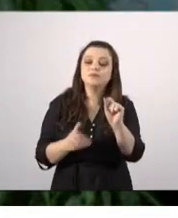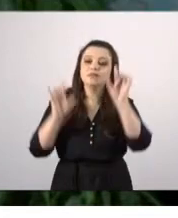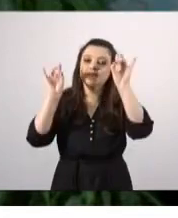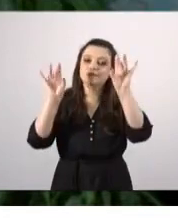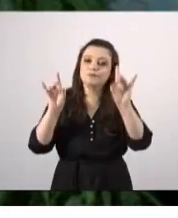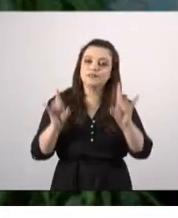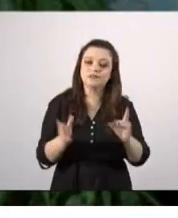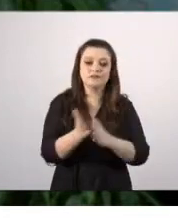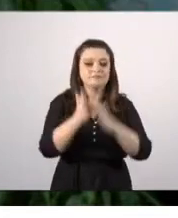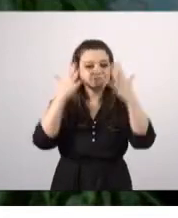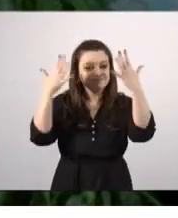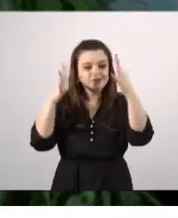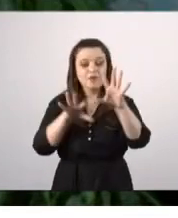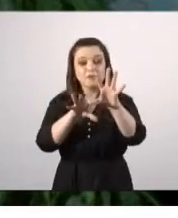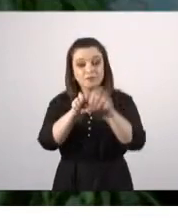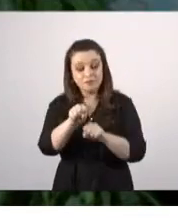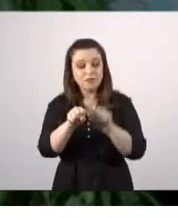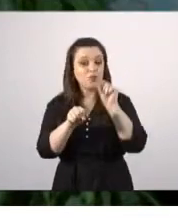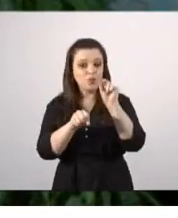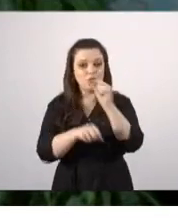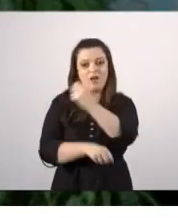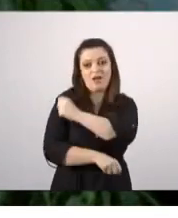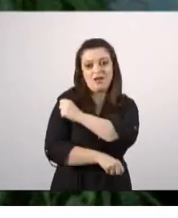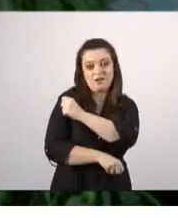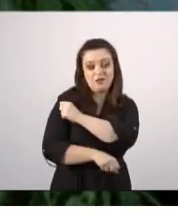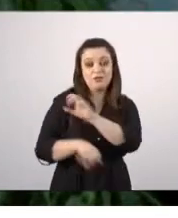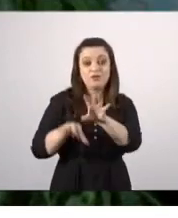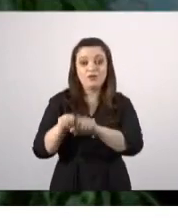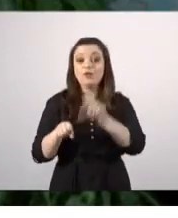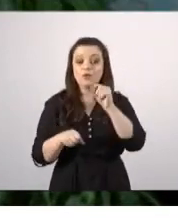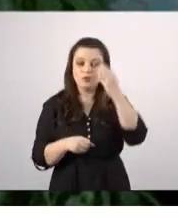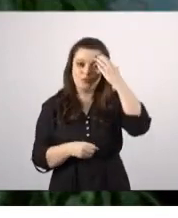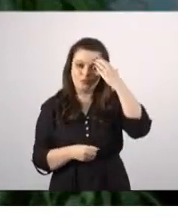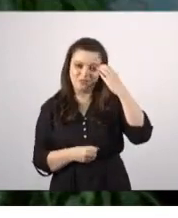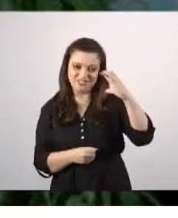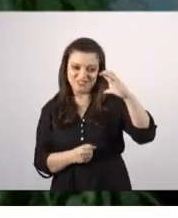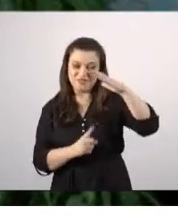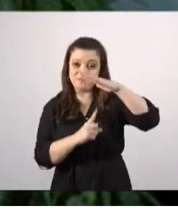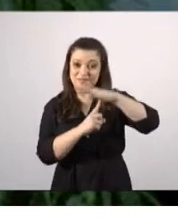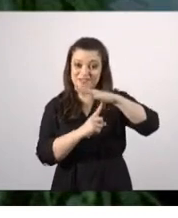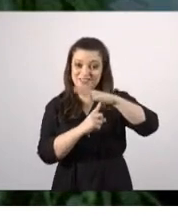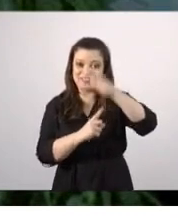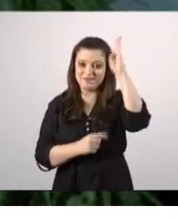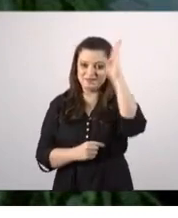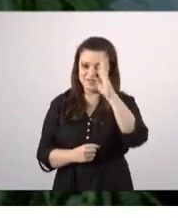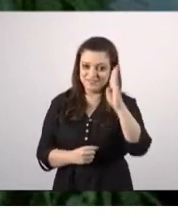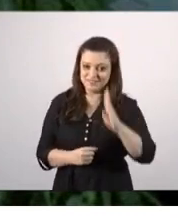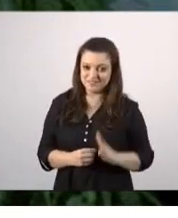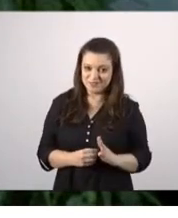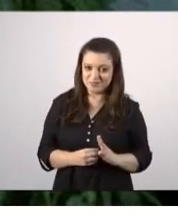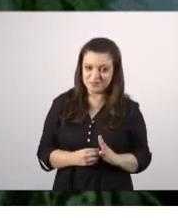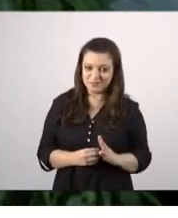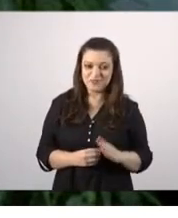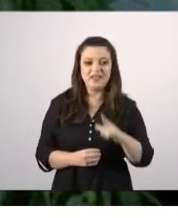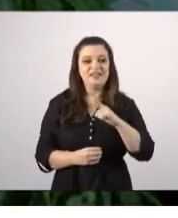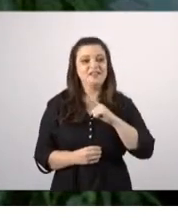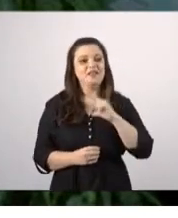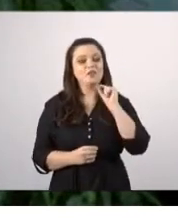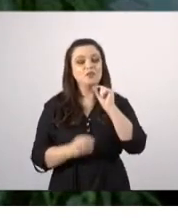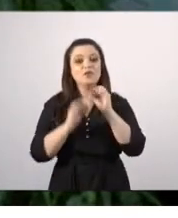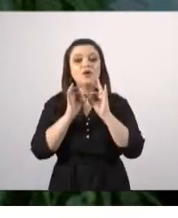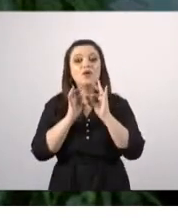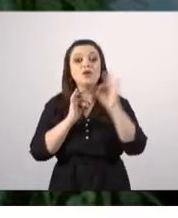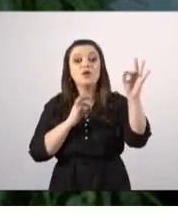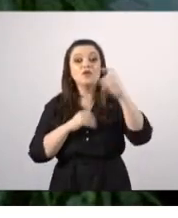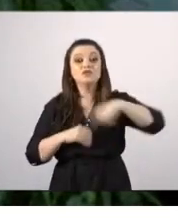the graduates of the American Academy in Curitiba, Paraná, Brasil. Tão longe de nós